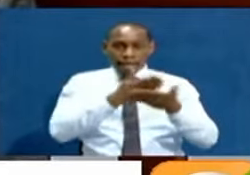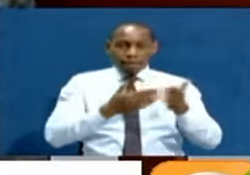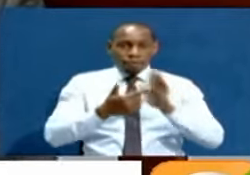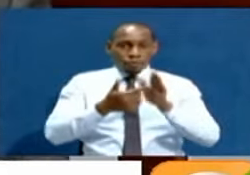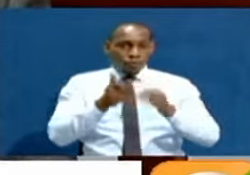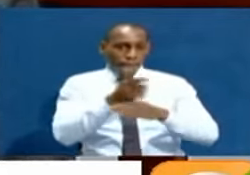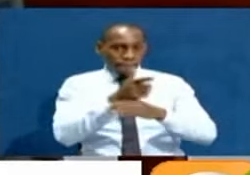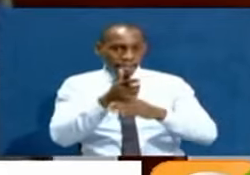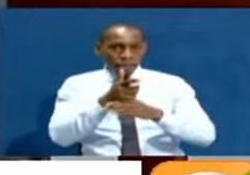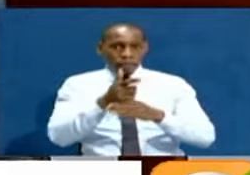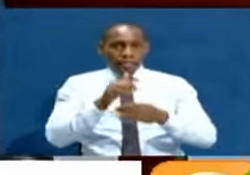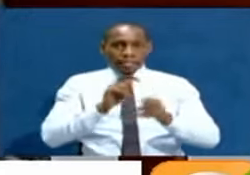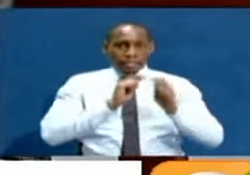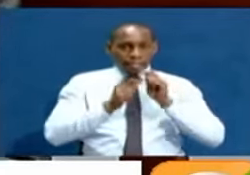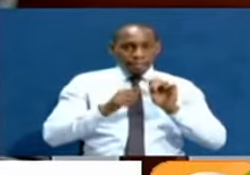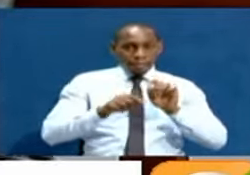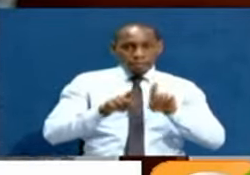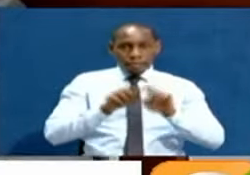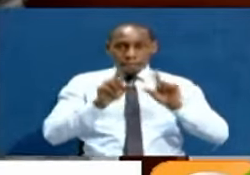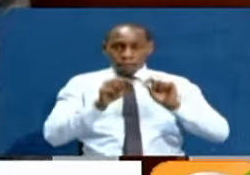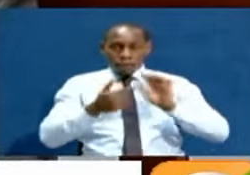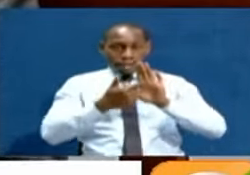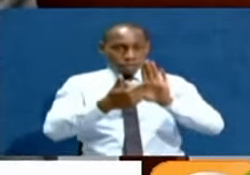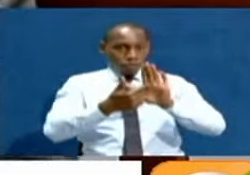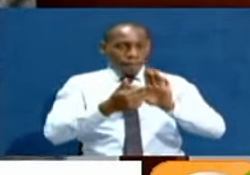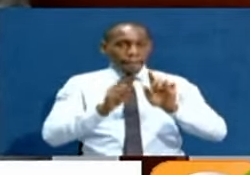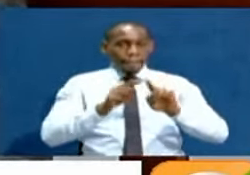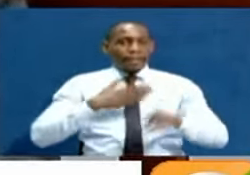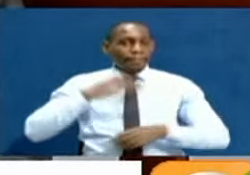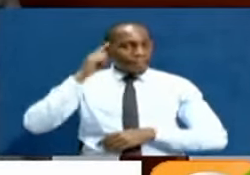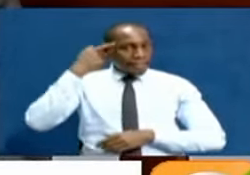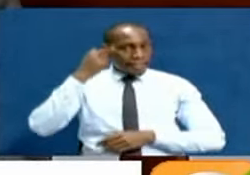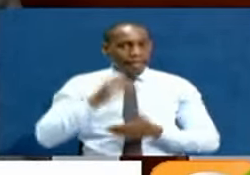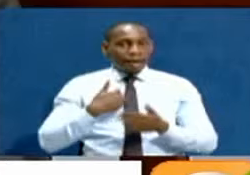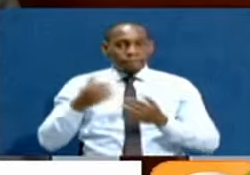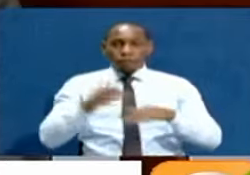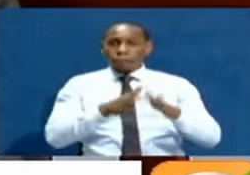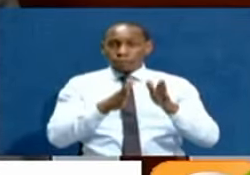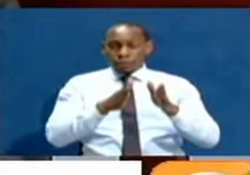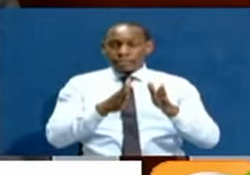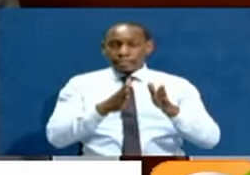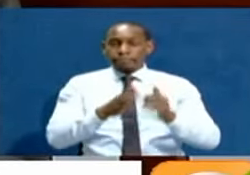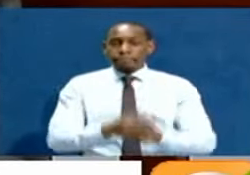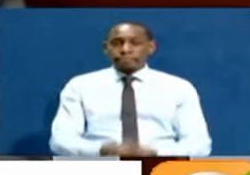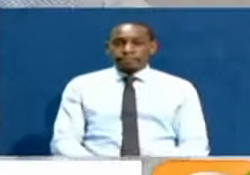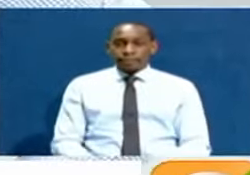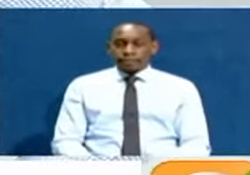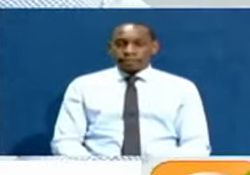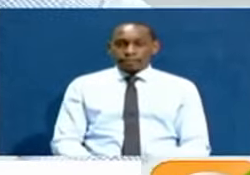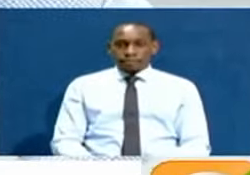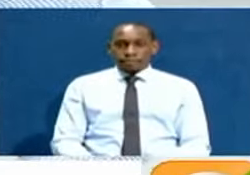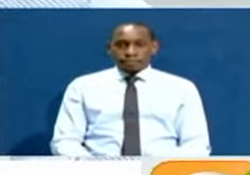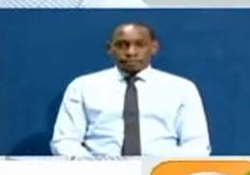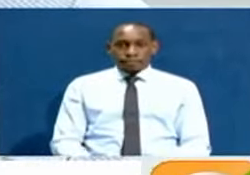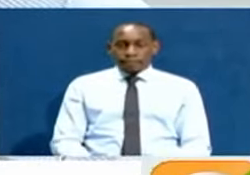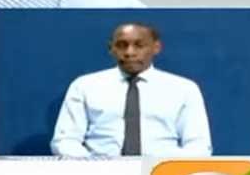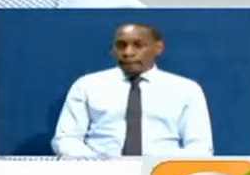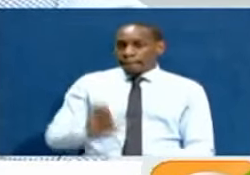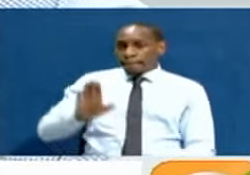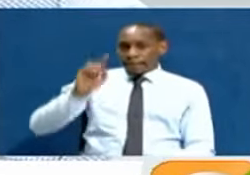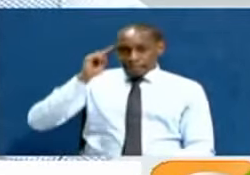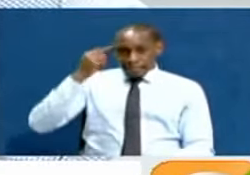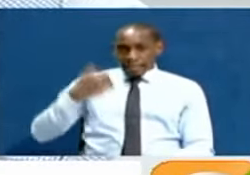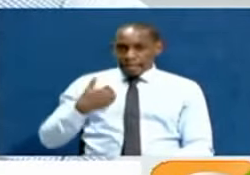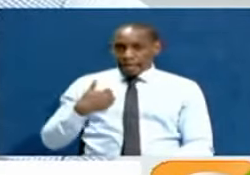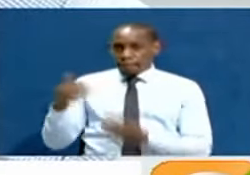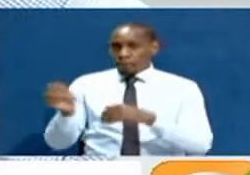clip of this interview and say, look what you said. Yeah. But I think we have an opportunity. Give it a chance. Yeah. Do you think we